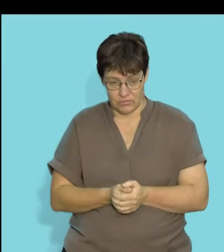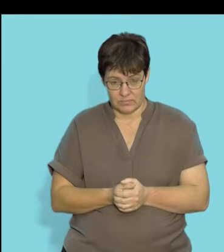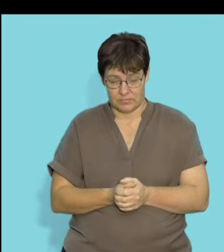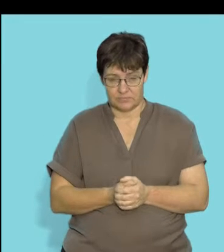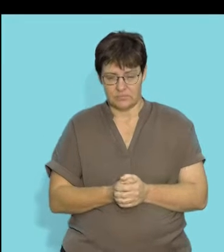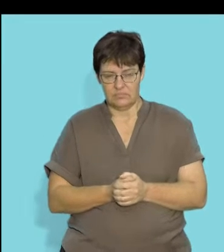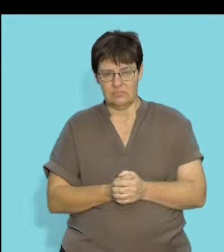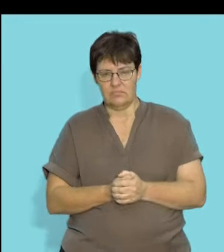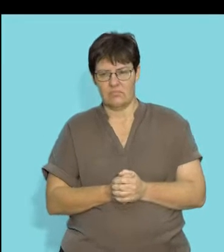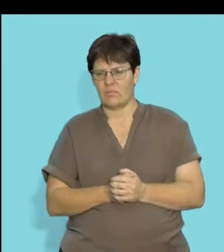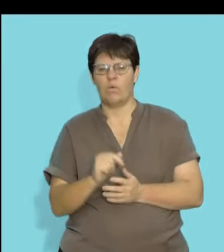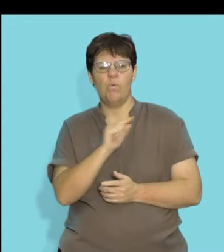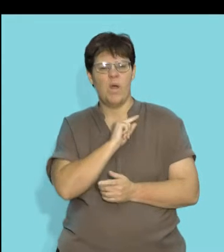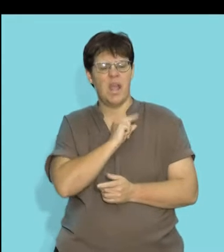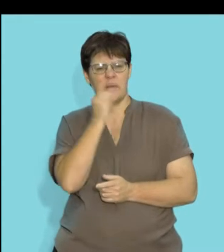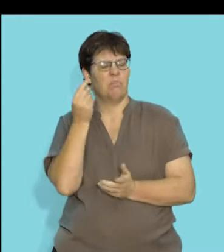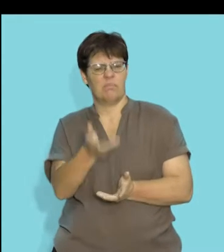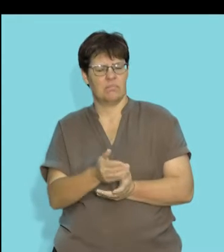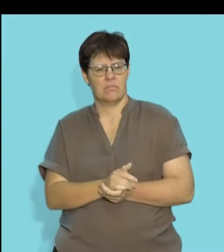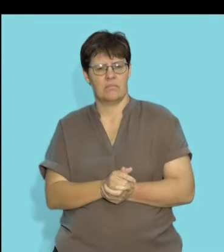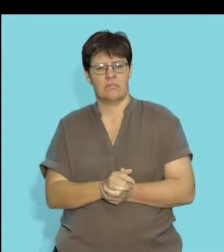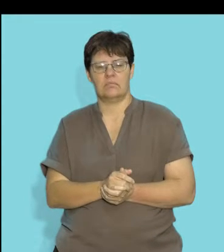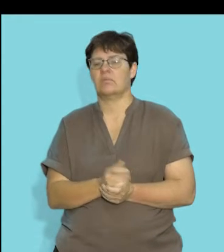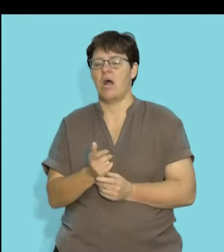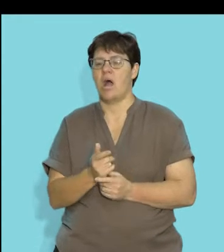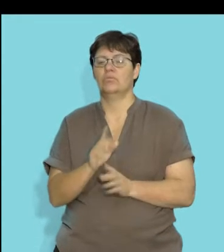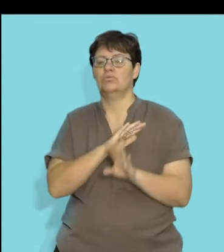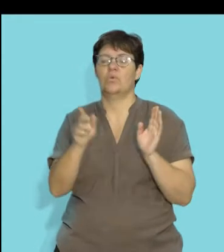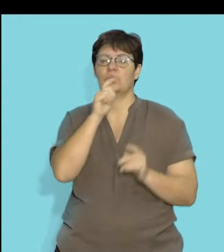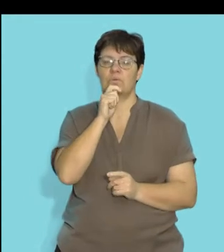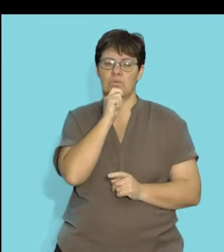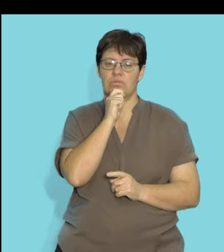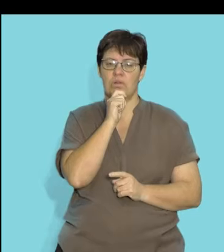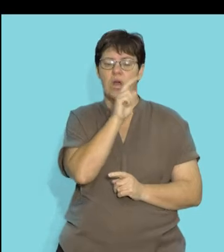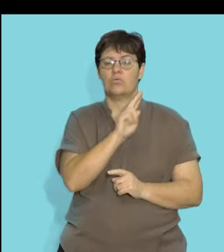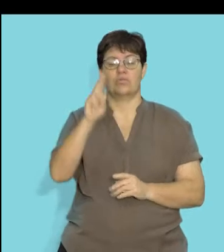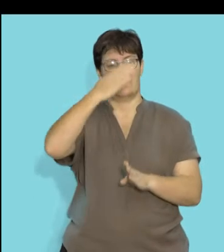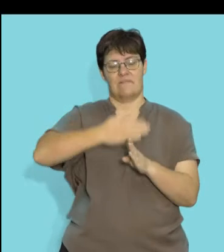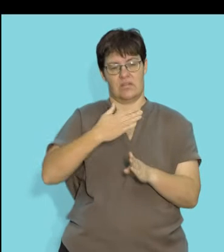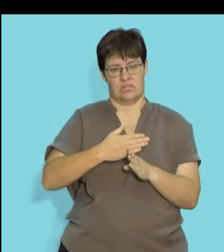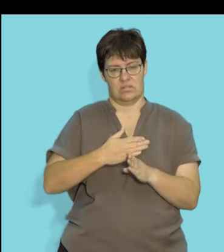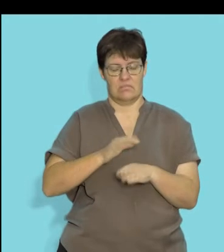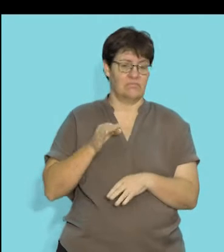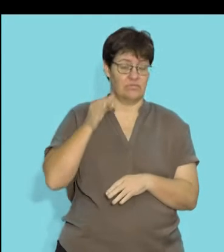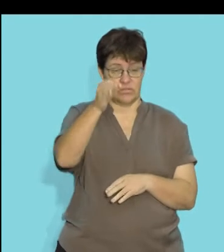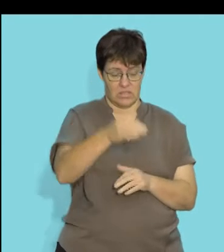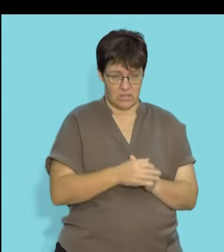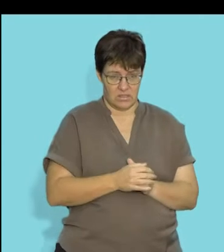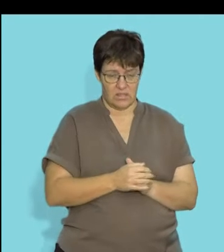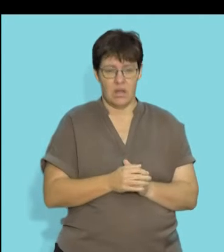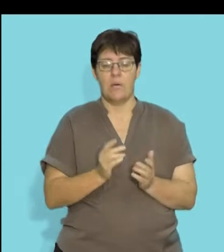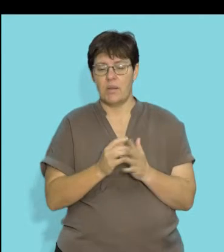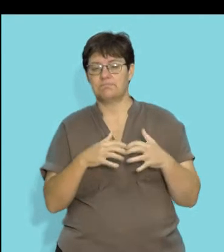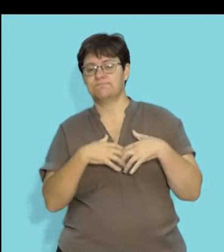so you need to, why we call it this is because we're not going to be using the word quadratic function